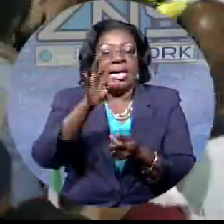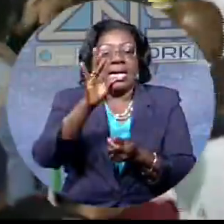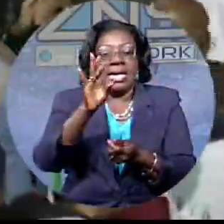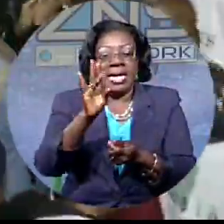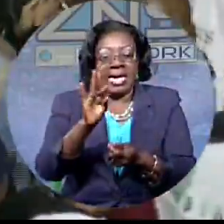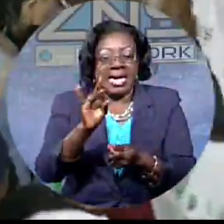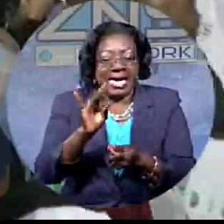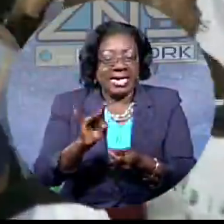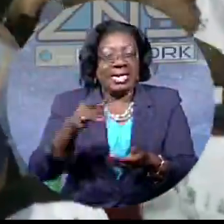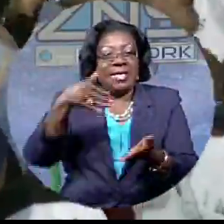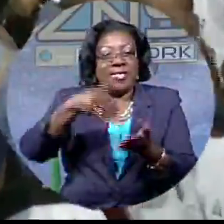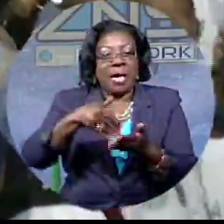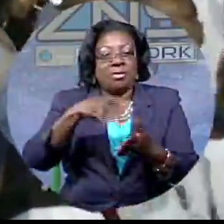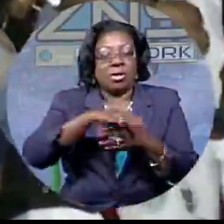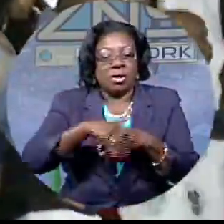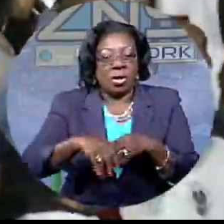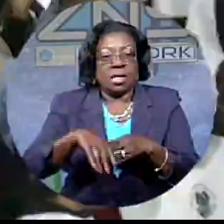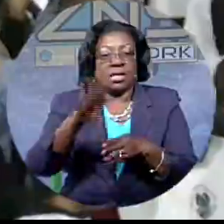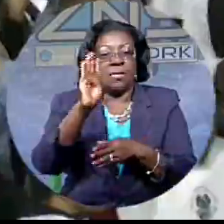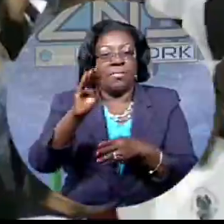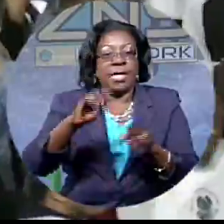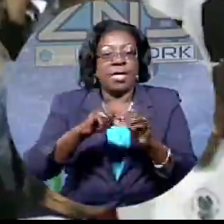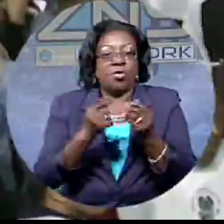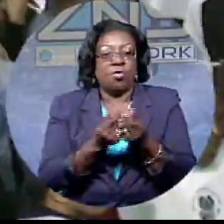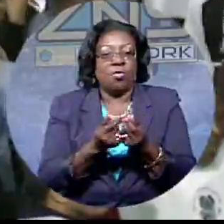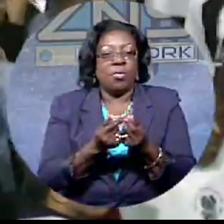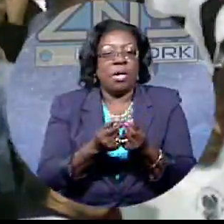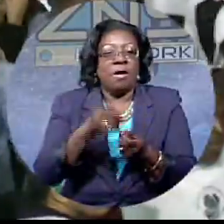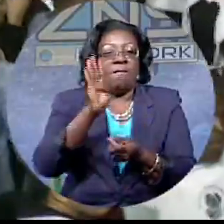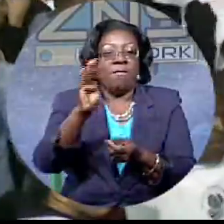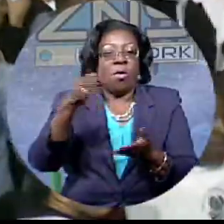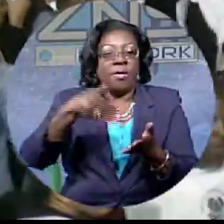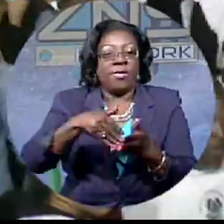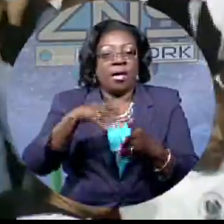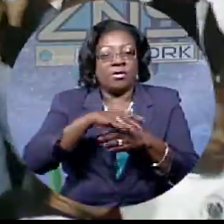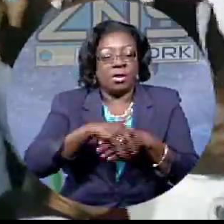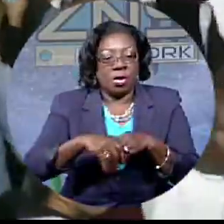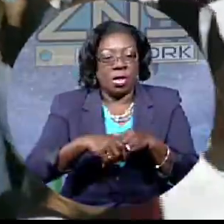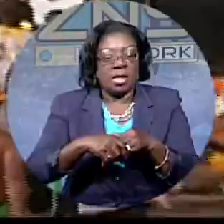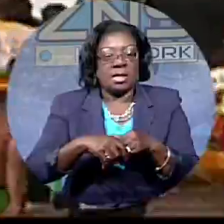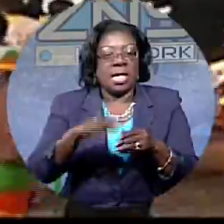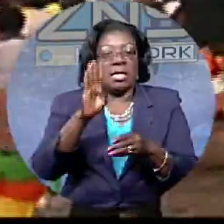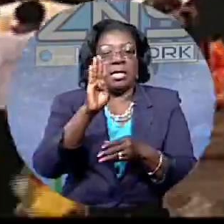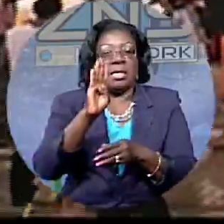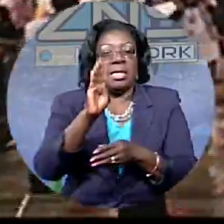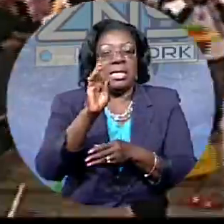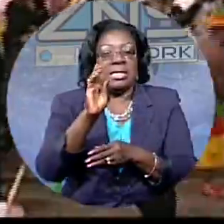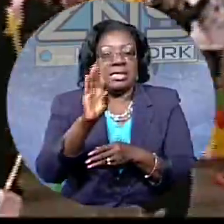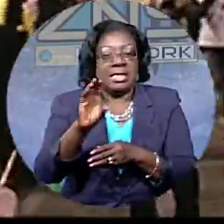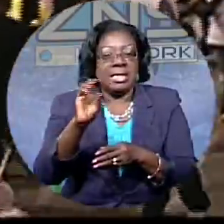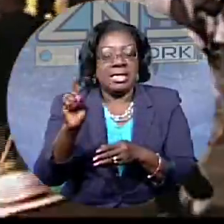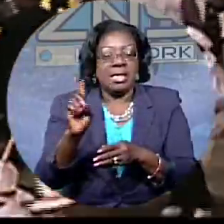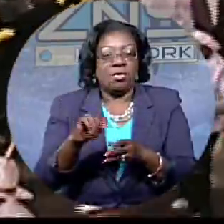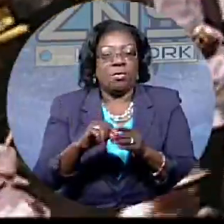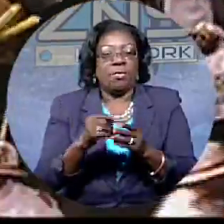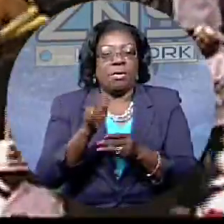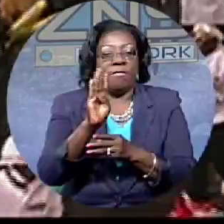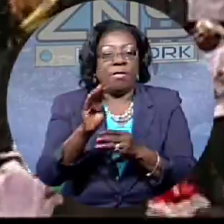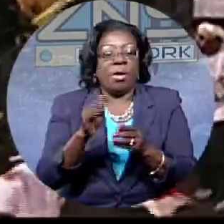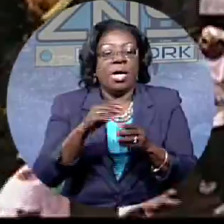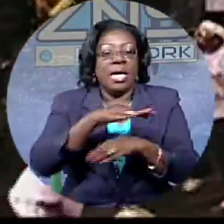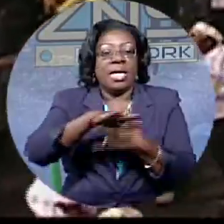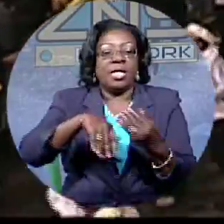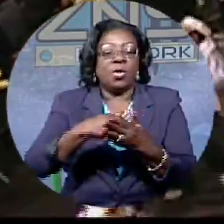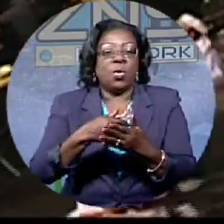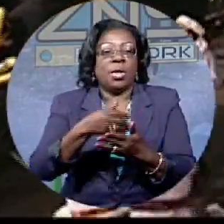groups, and $750,000 for the D division. That's $86,000 in total.